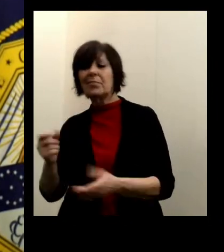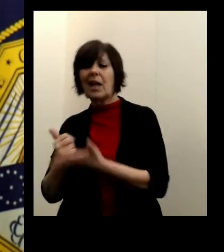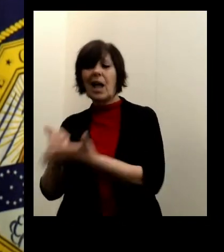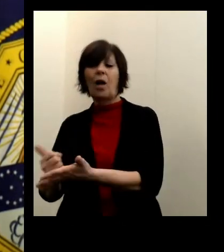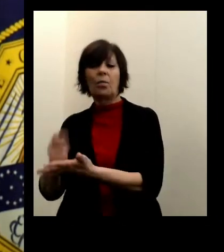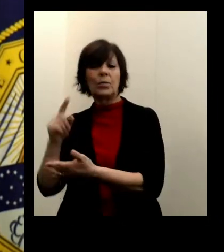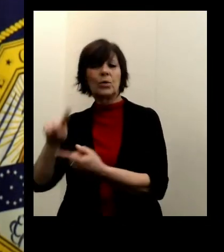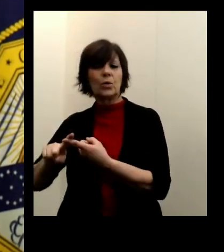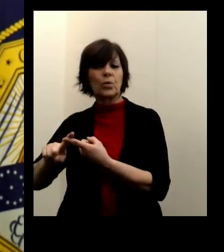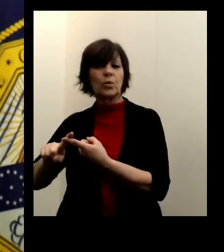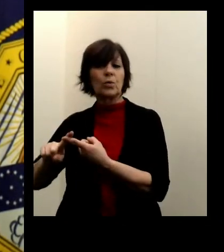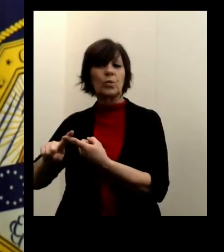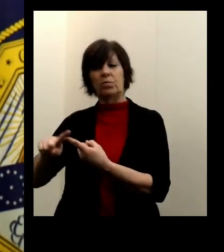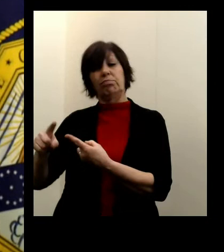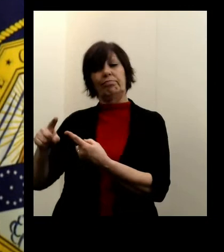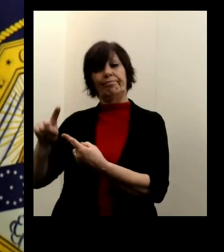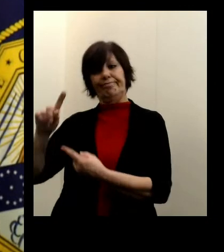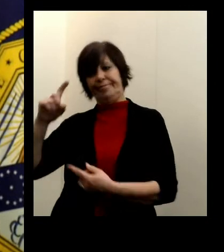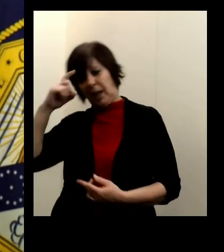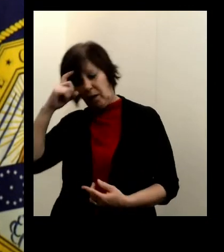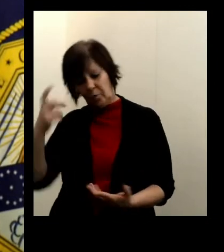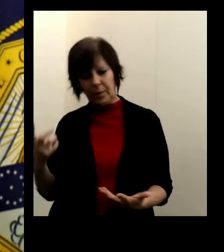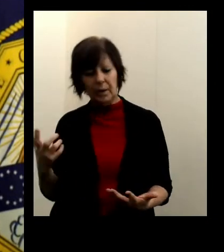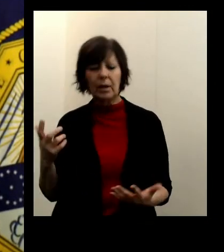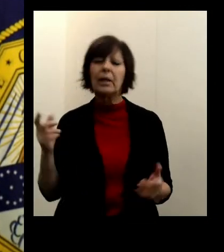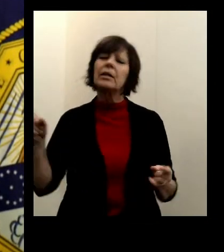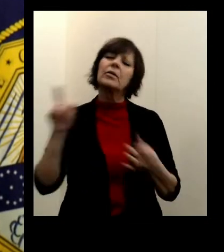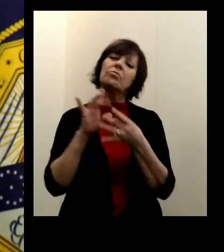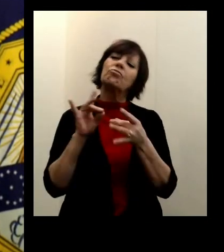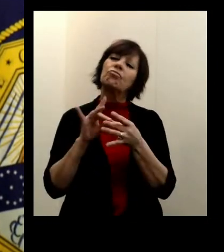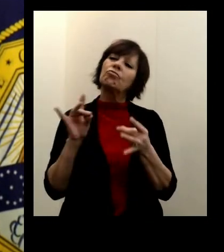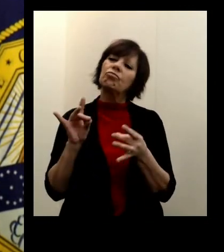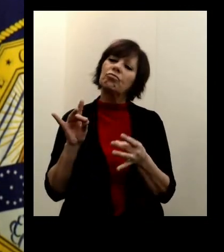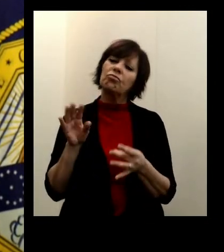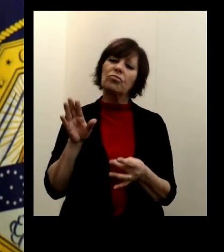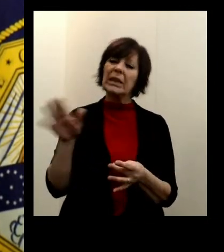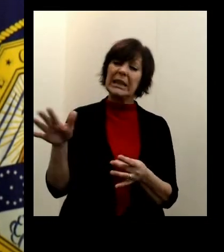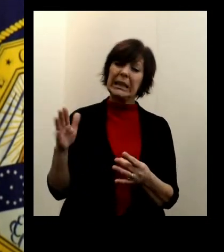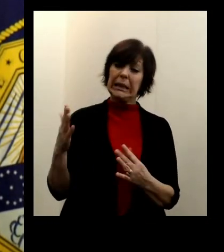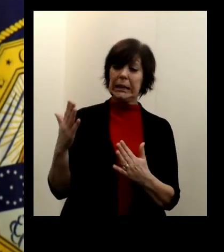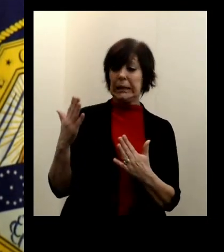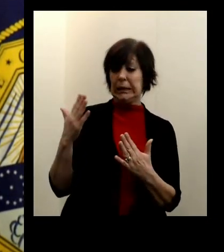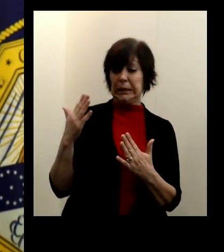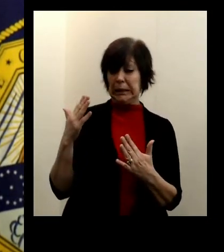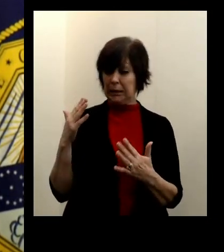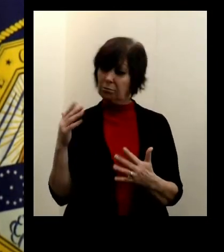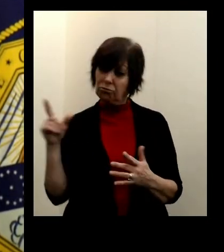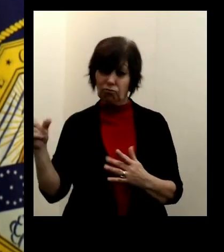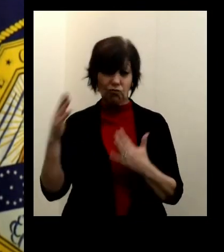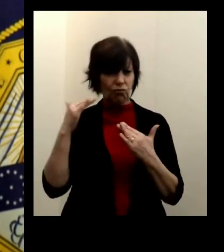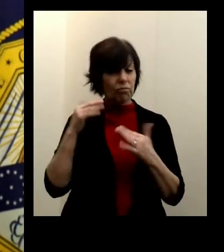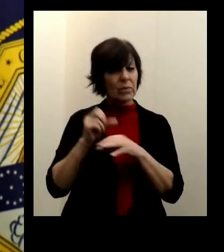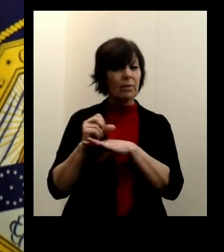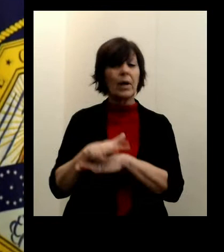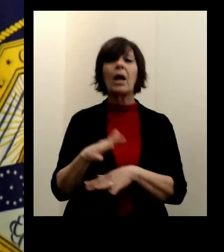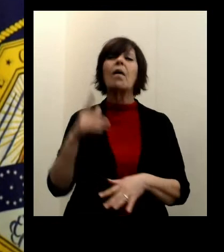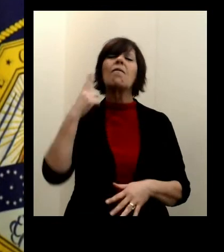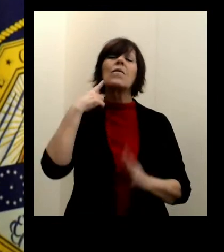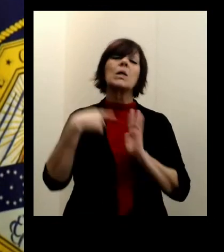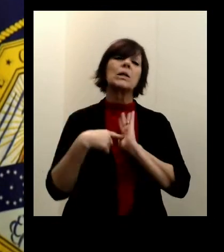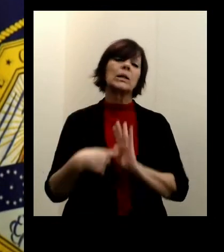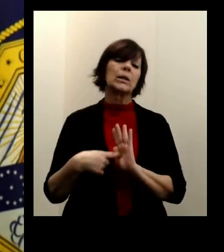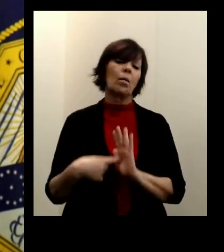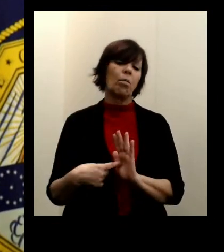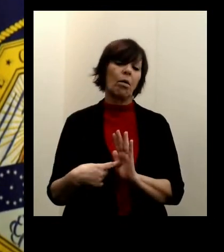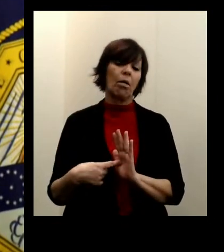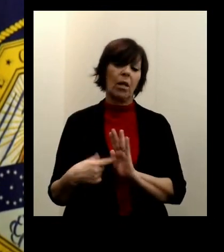any more state or local aid, can you just talk about the anticipated effects that might have on the county? I mean, for example, what was was